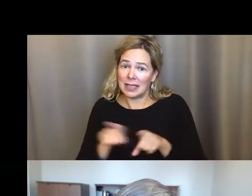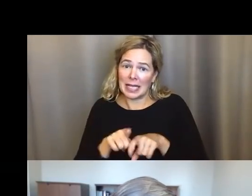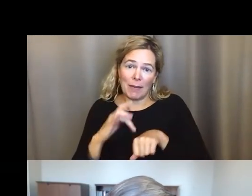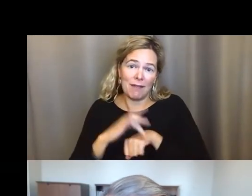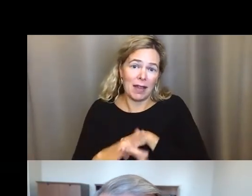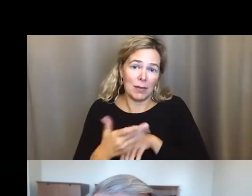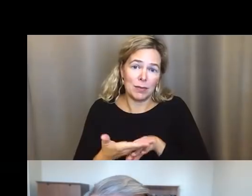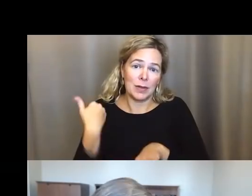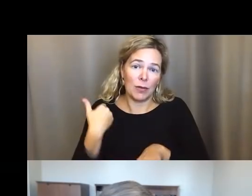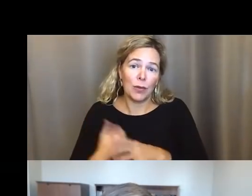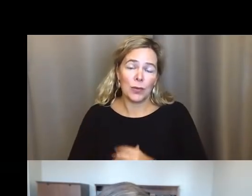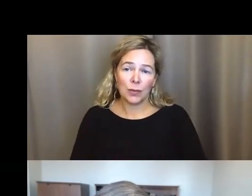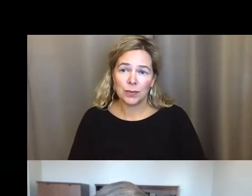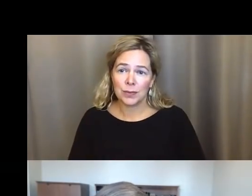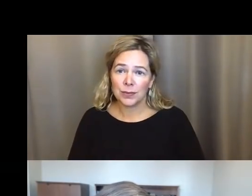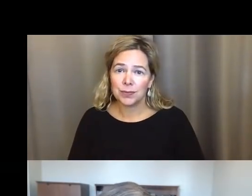Next slide.